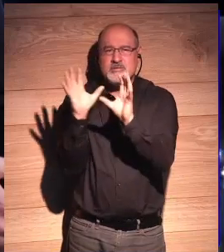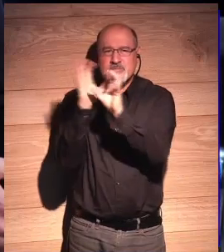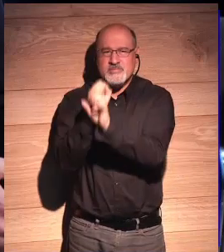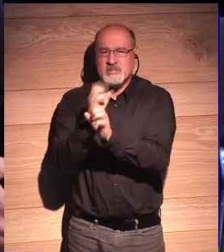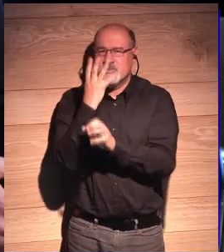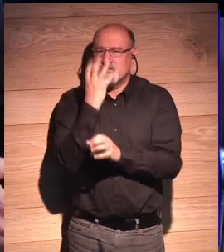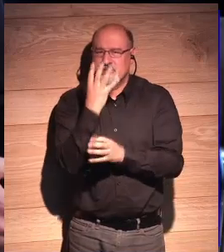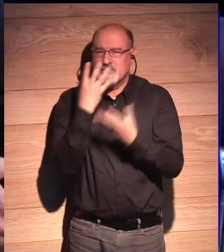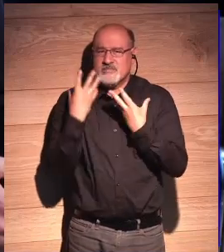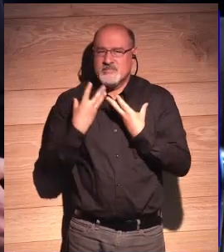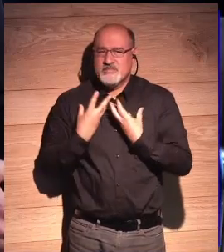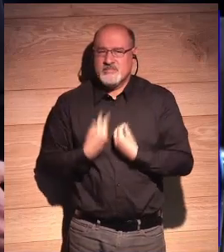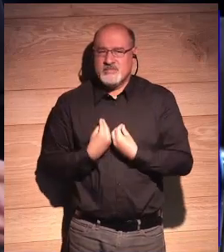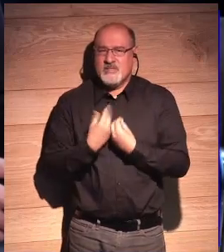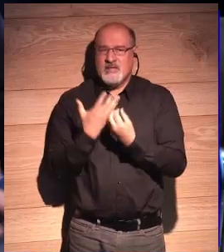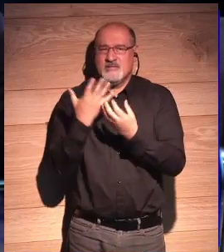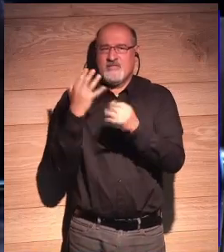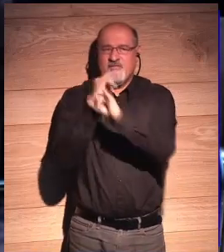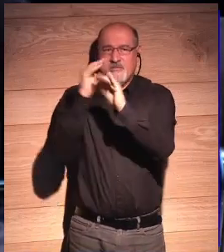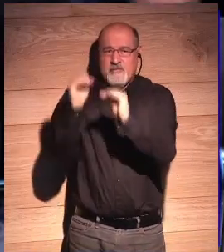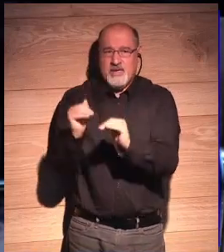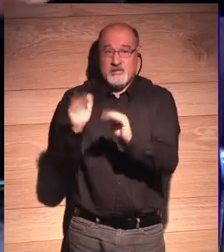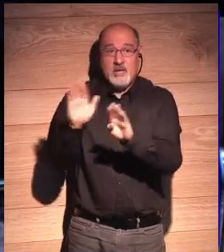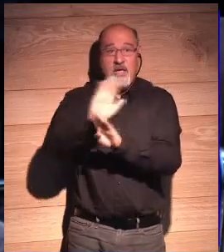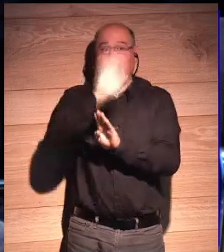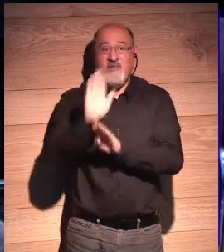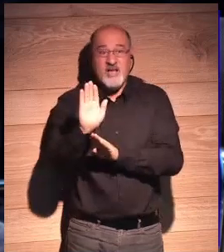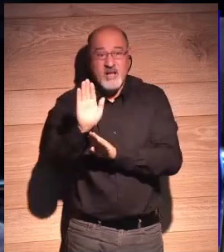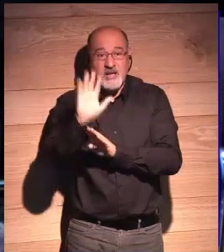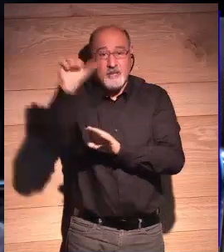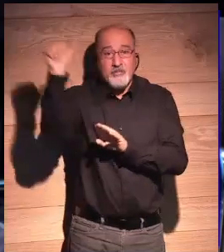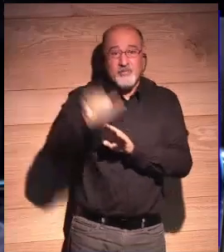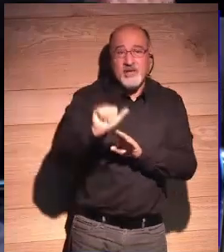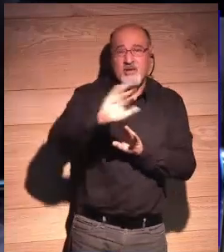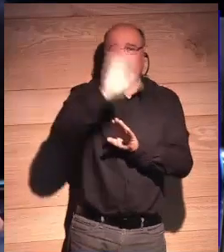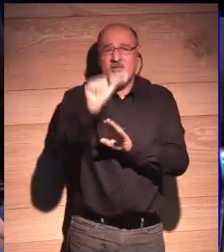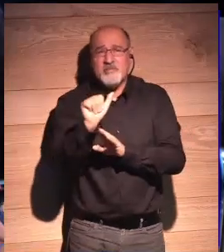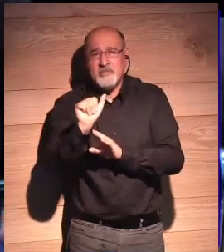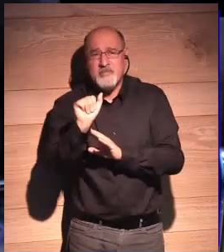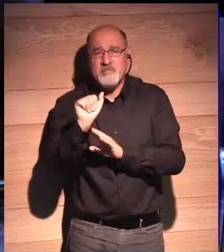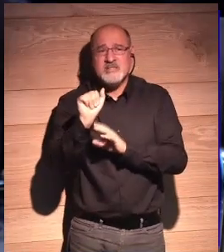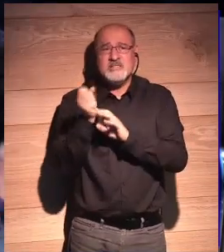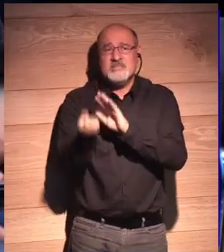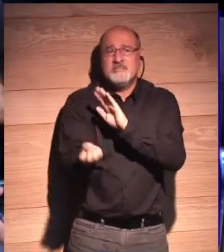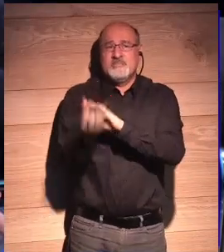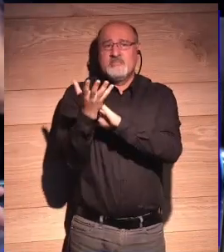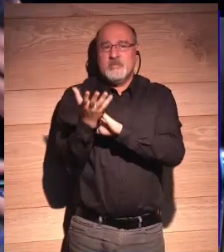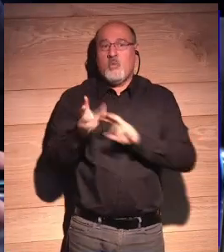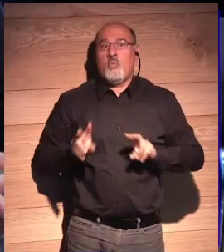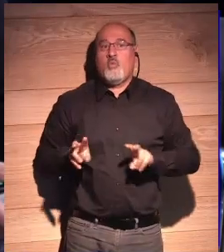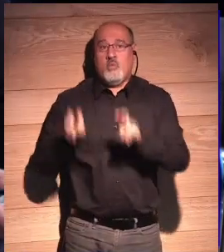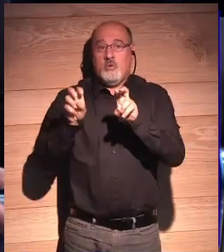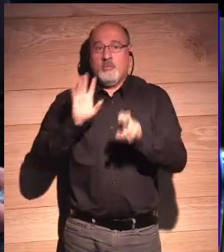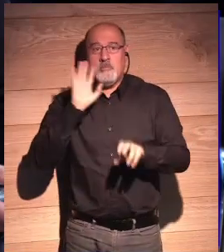ending where you see him throwing a noose over a pipe in his room, and he sort of has this